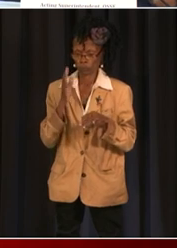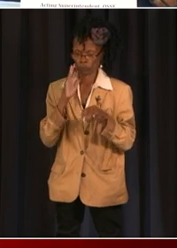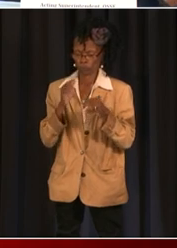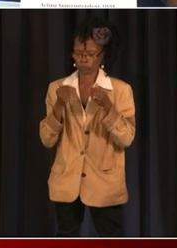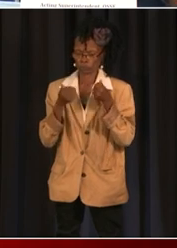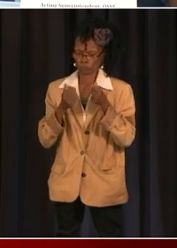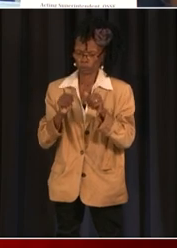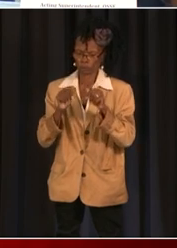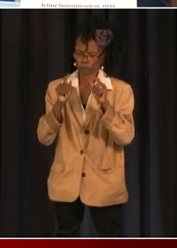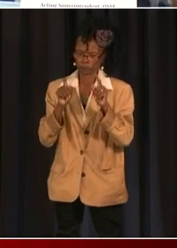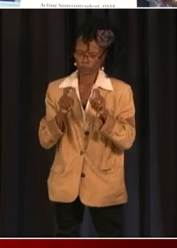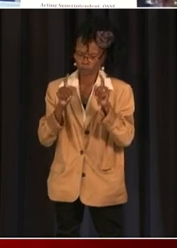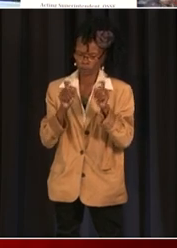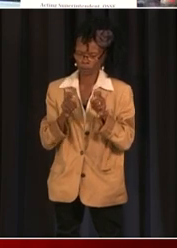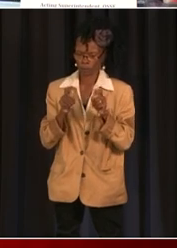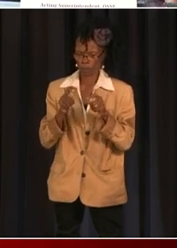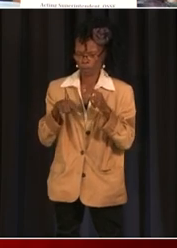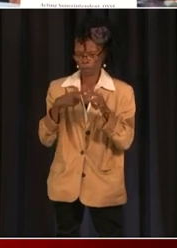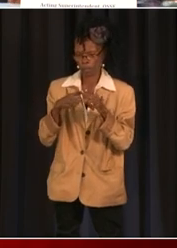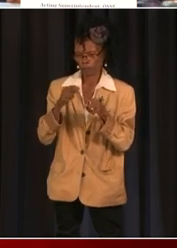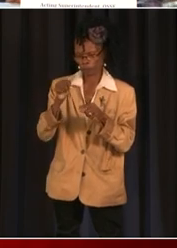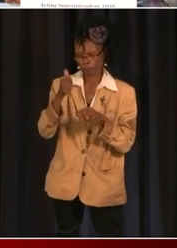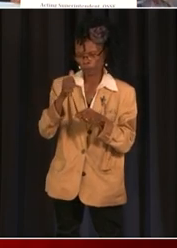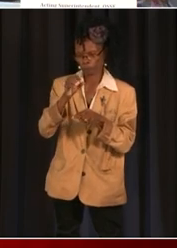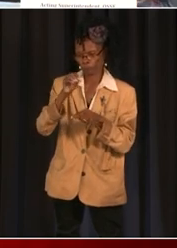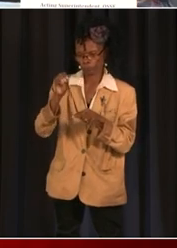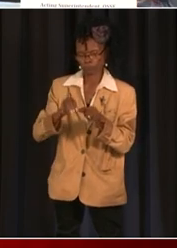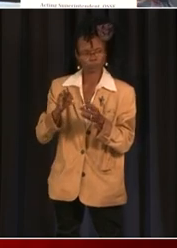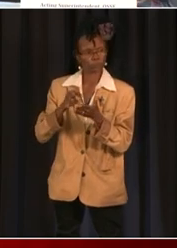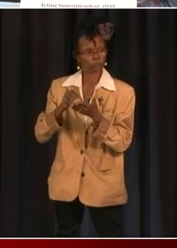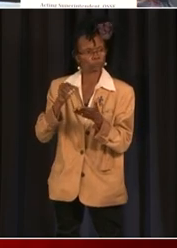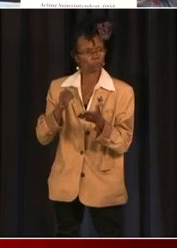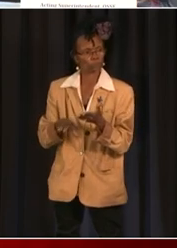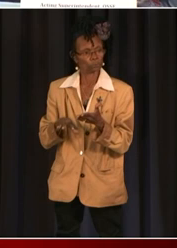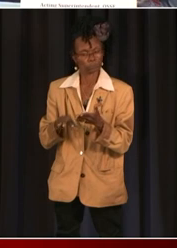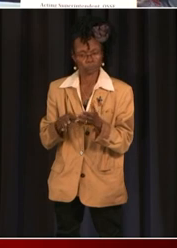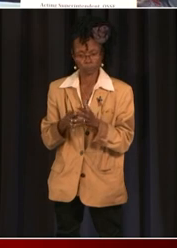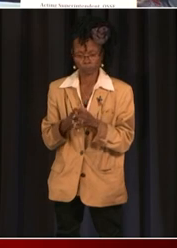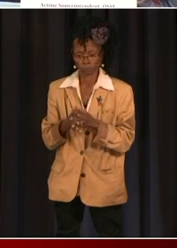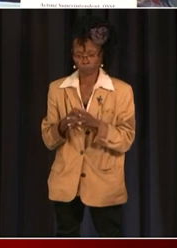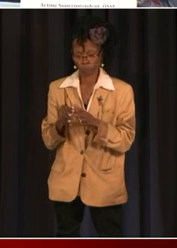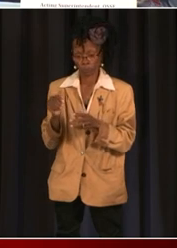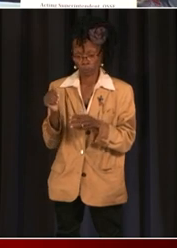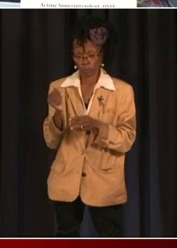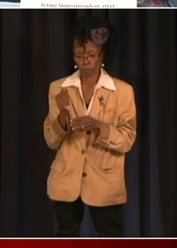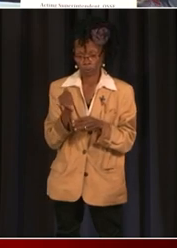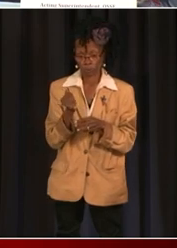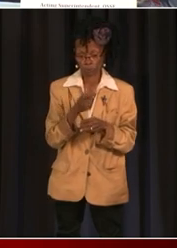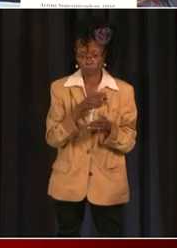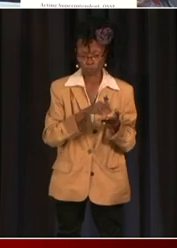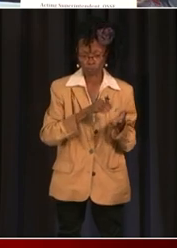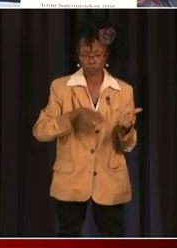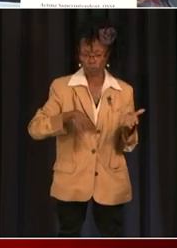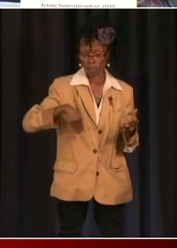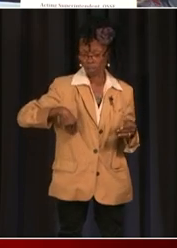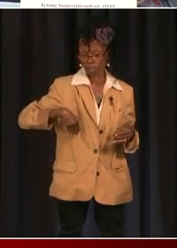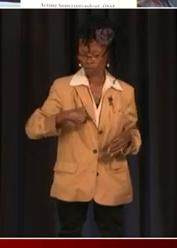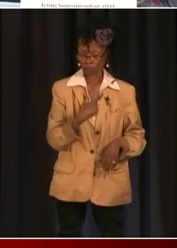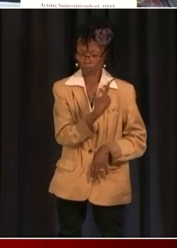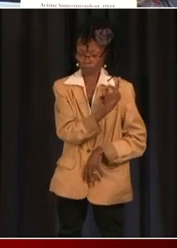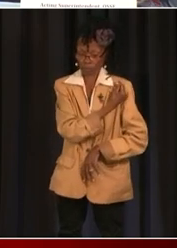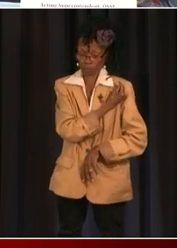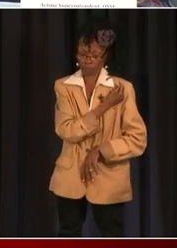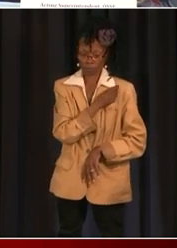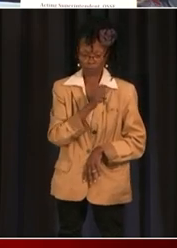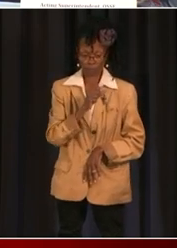representative sample of at least 10% of students. All unvaccinated staff participating in schools will be eligible to be